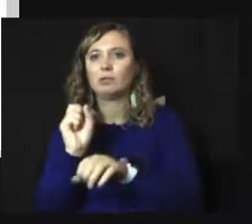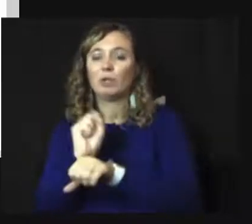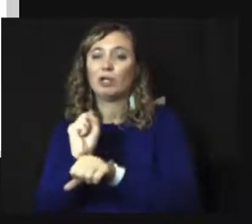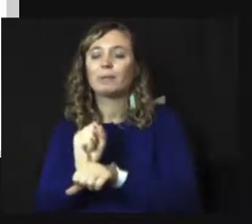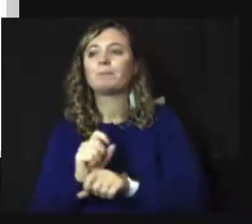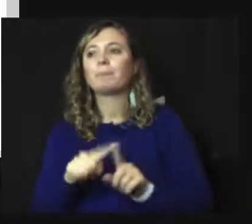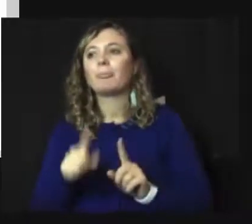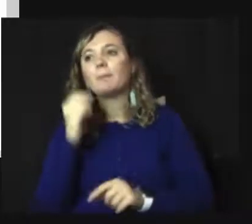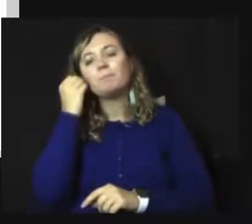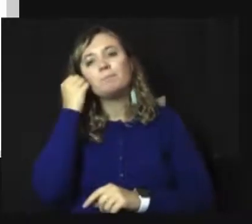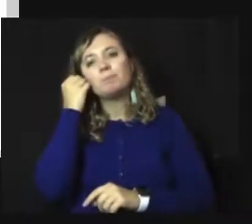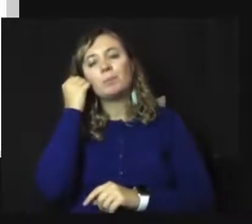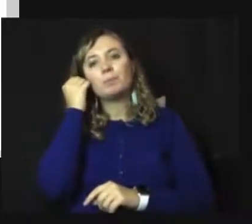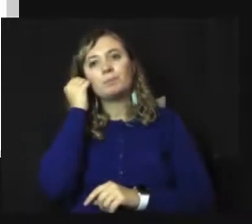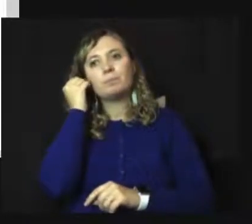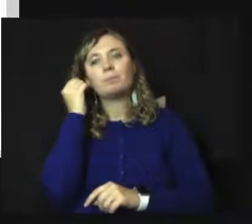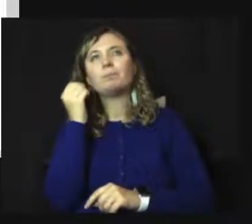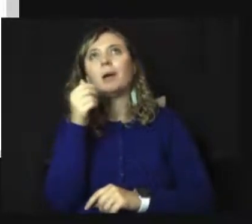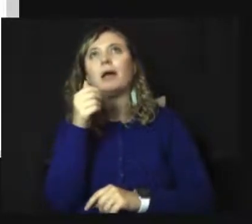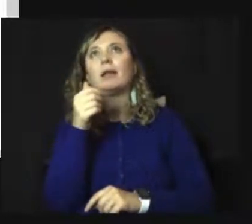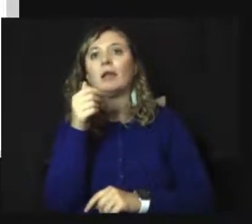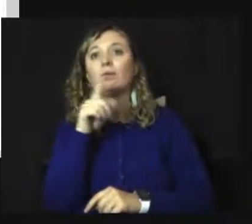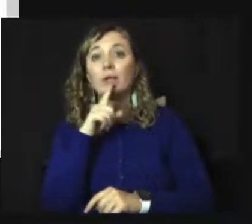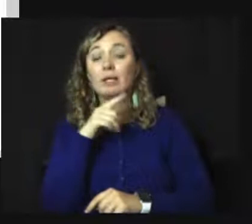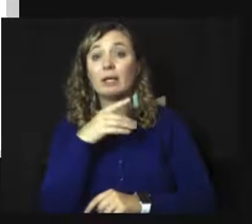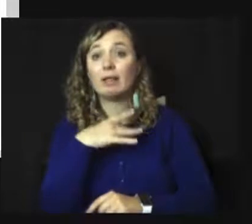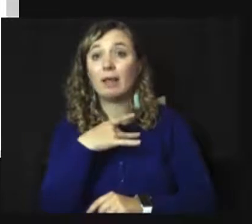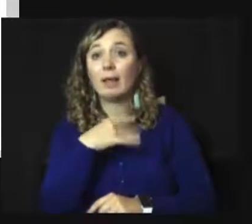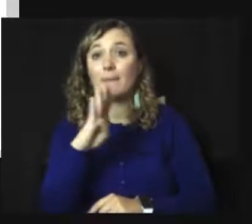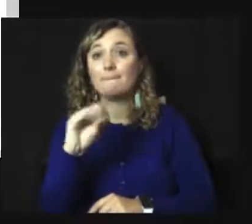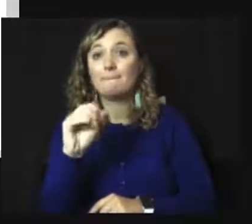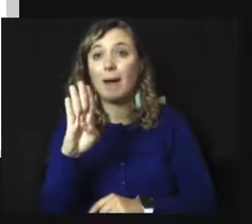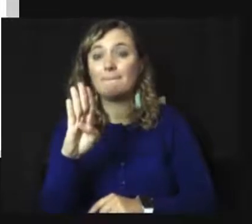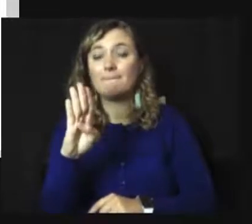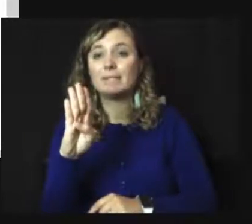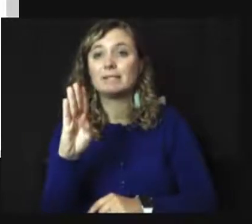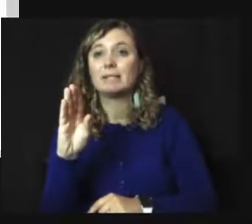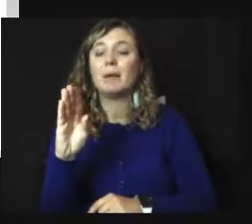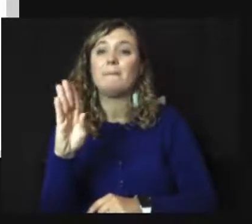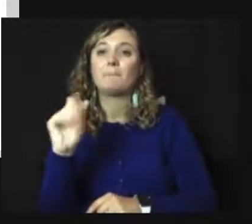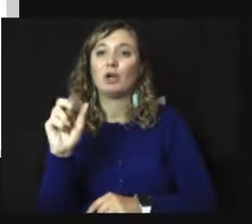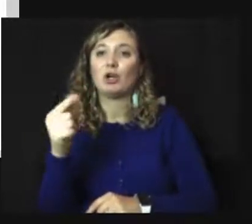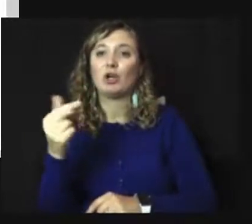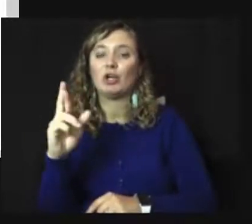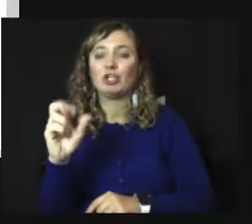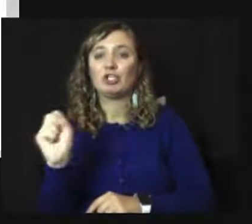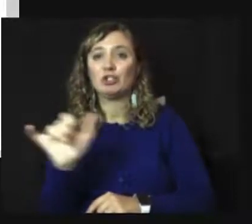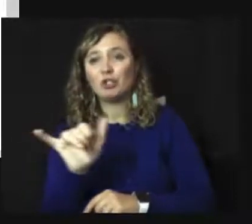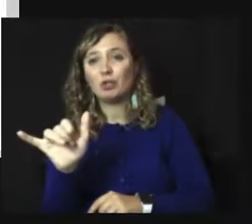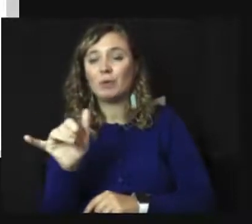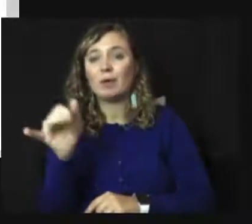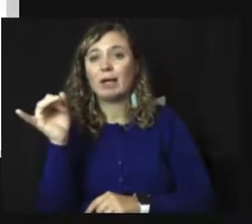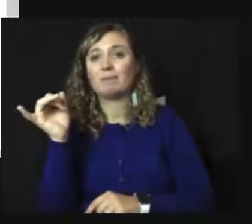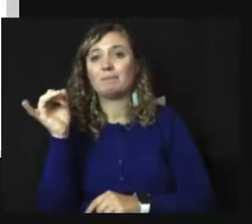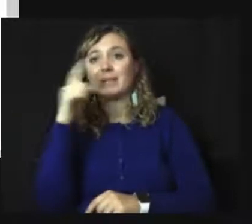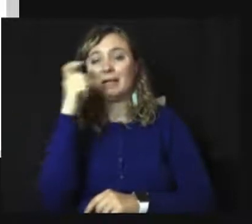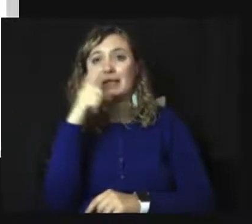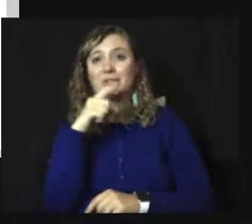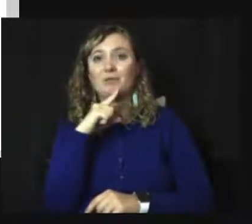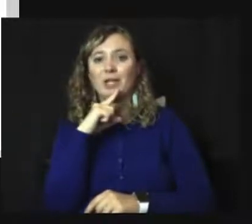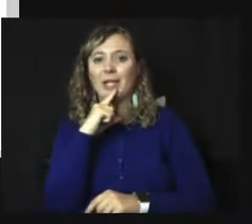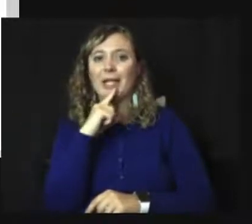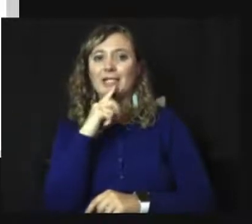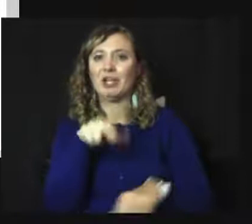honestly, to use another headcanon, I really love Bob's Burgers because I think that it has kind of so normalized this family that clearly has a lot